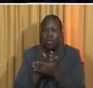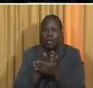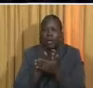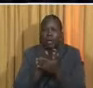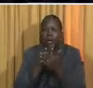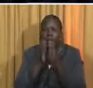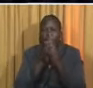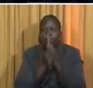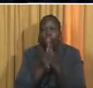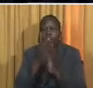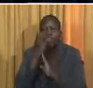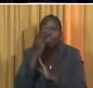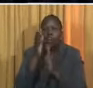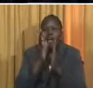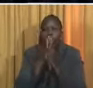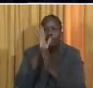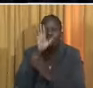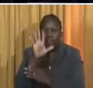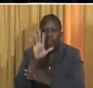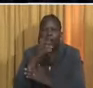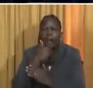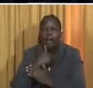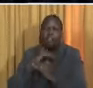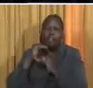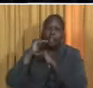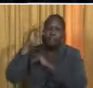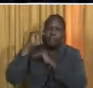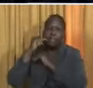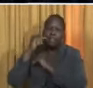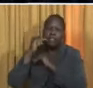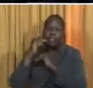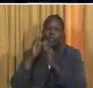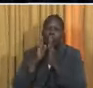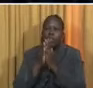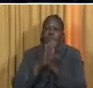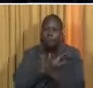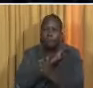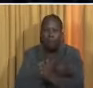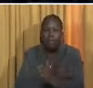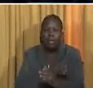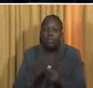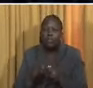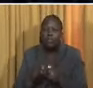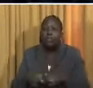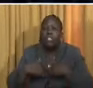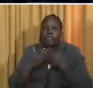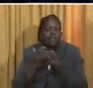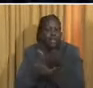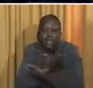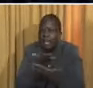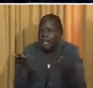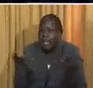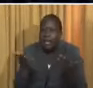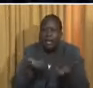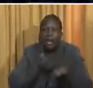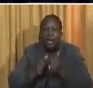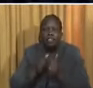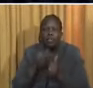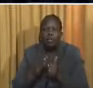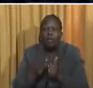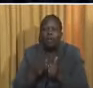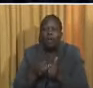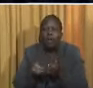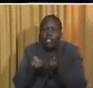even explicitly limits the power of the courts to review any act of Parliament to amend the